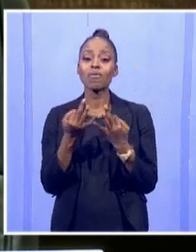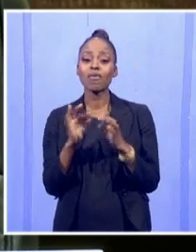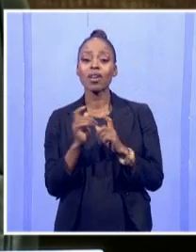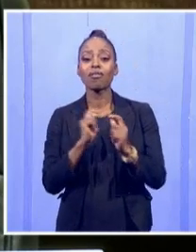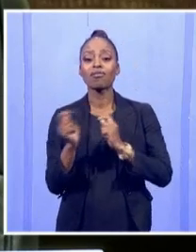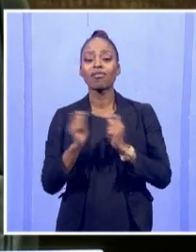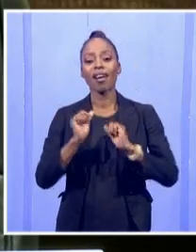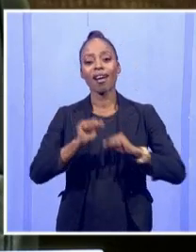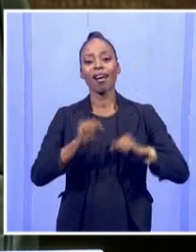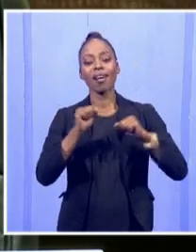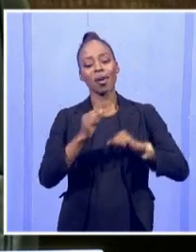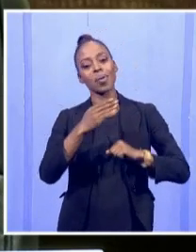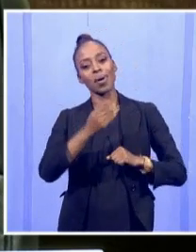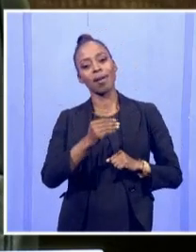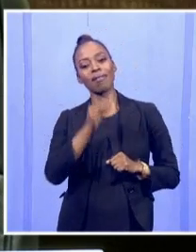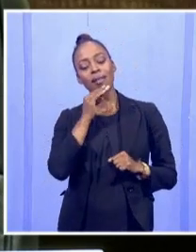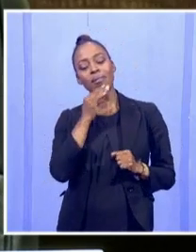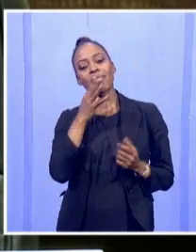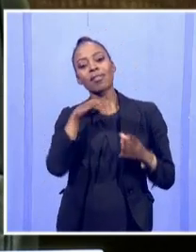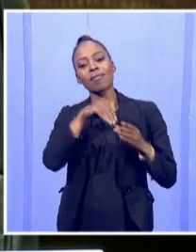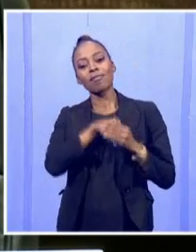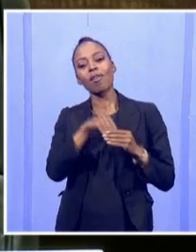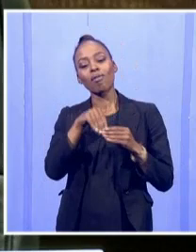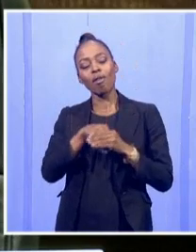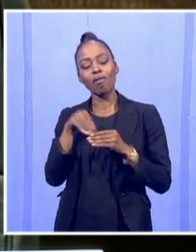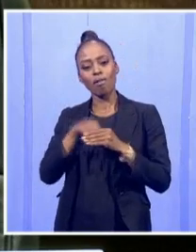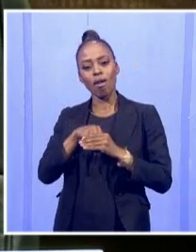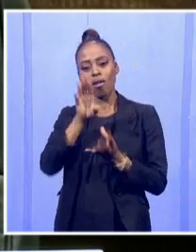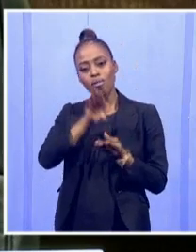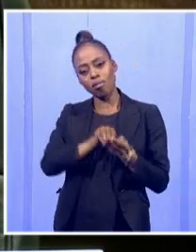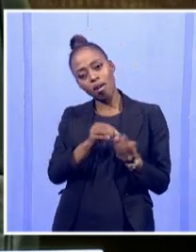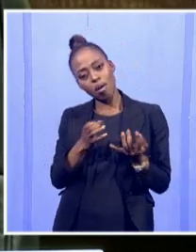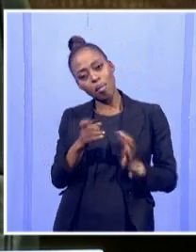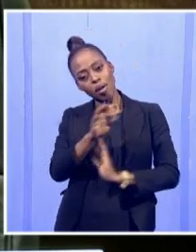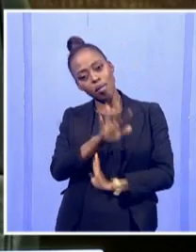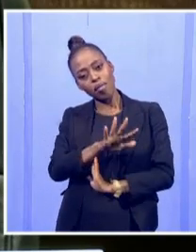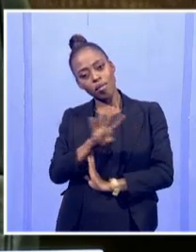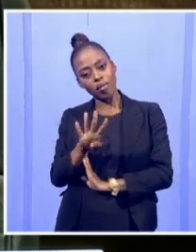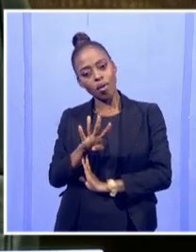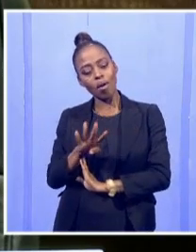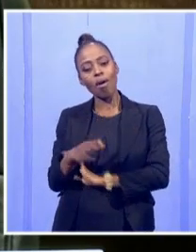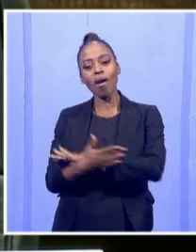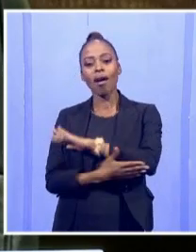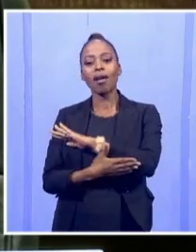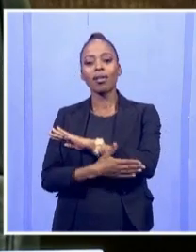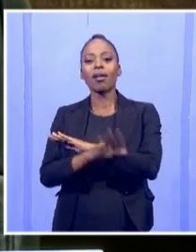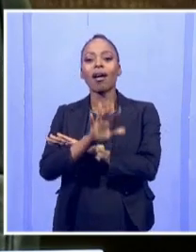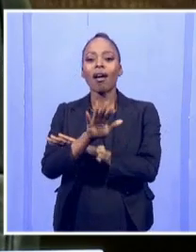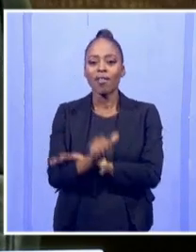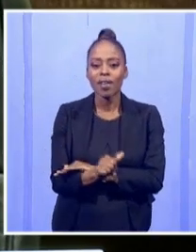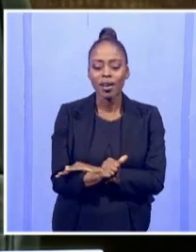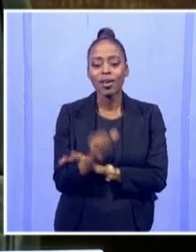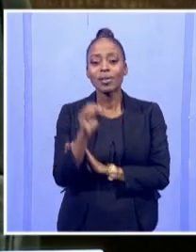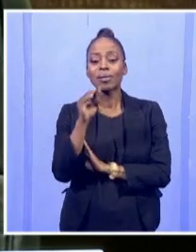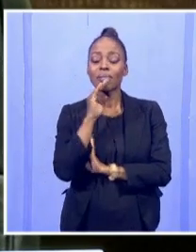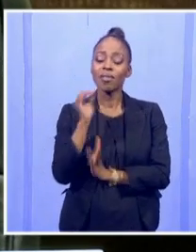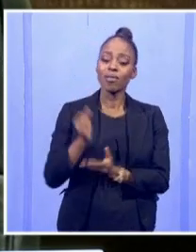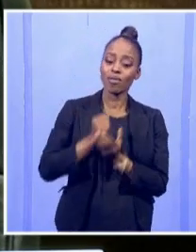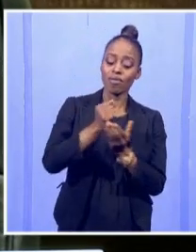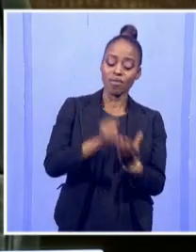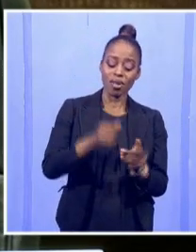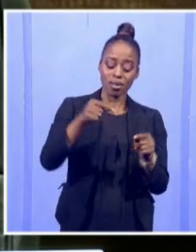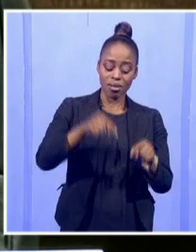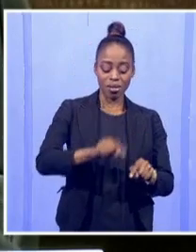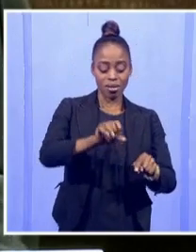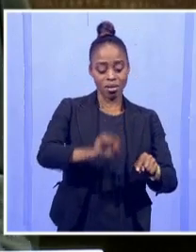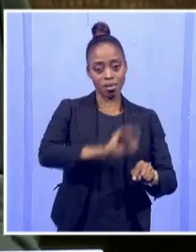agreement knitting together some 54 African countries. And so when you invest in South Africa,